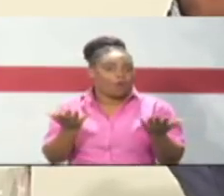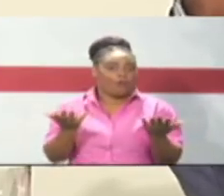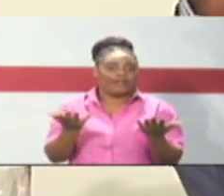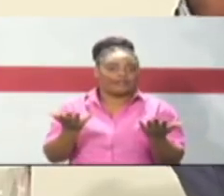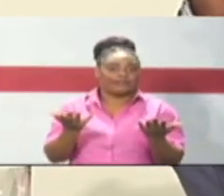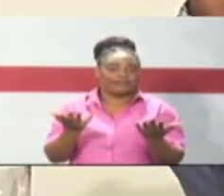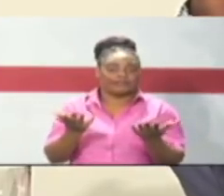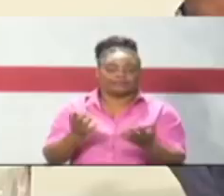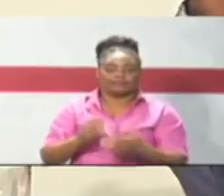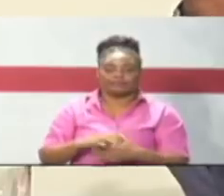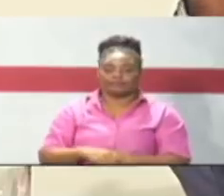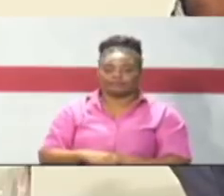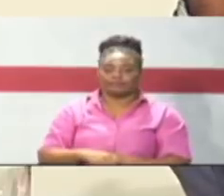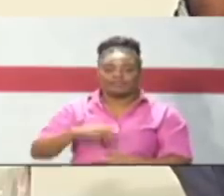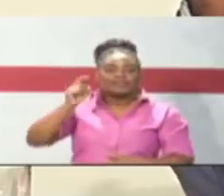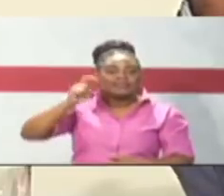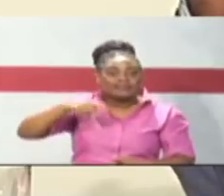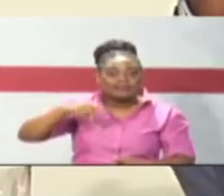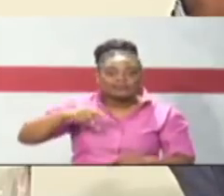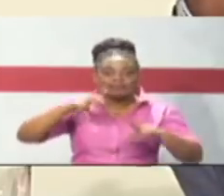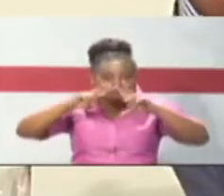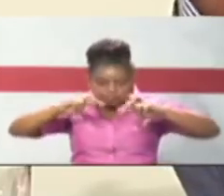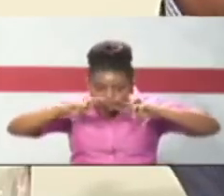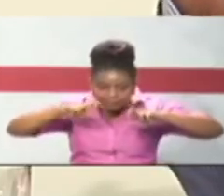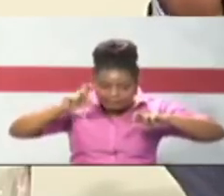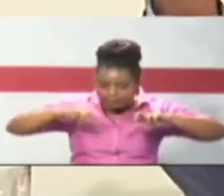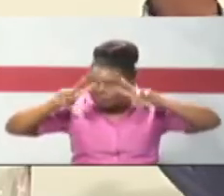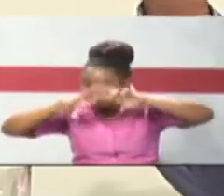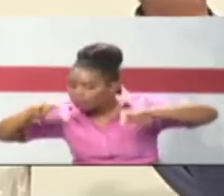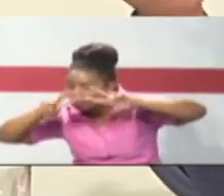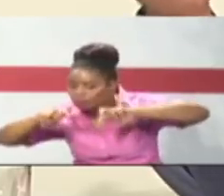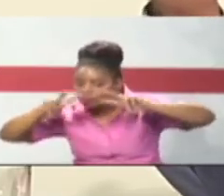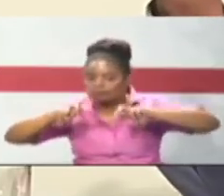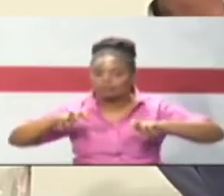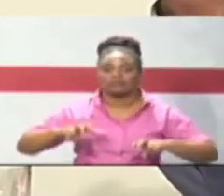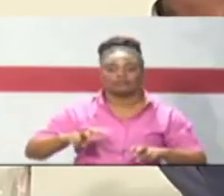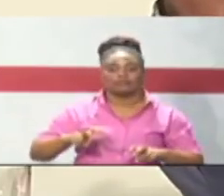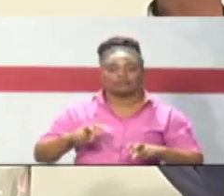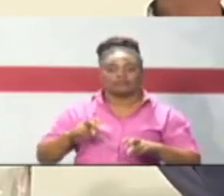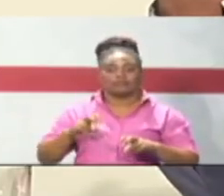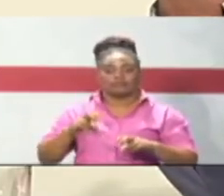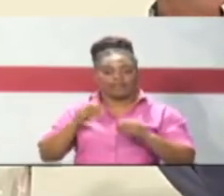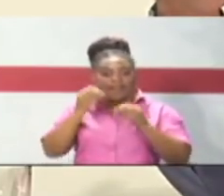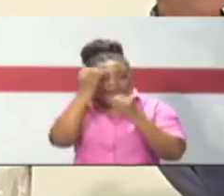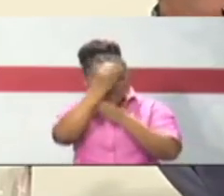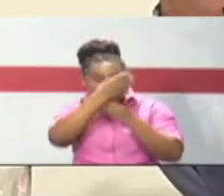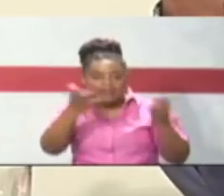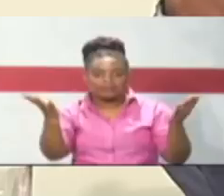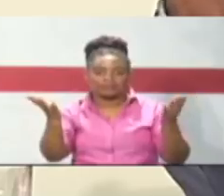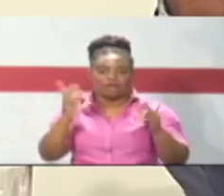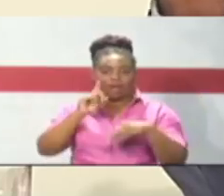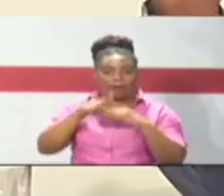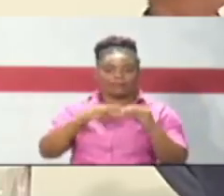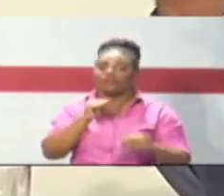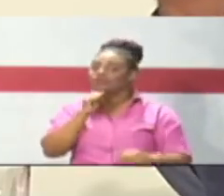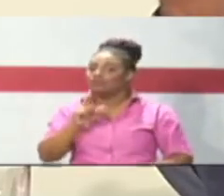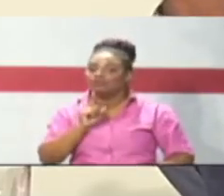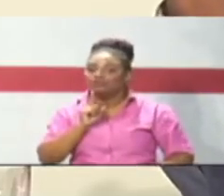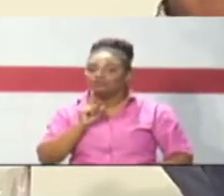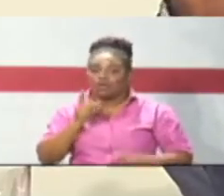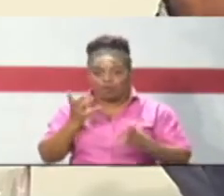postings. We have to research them, because suppose it was true. We don't want to be accused of just ignoring